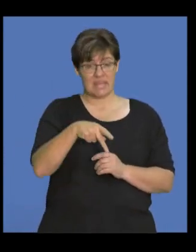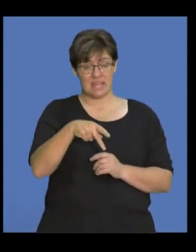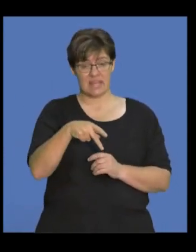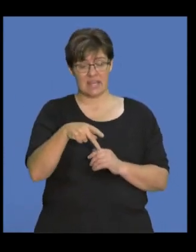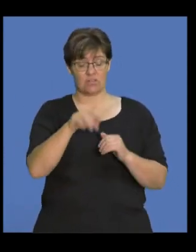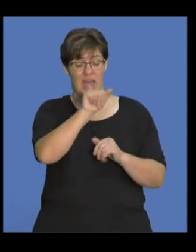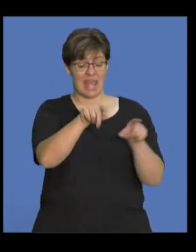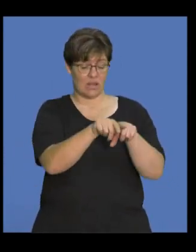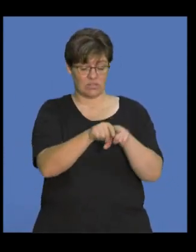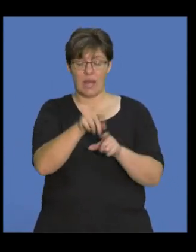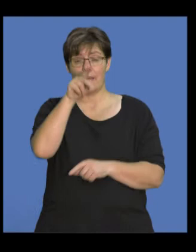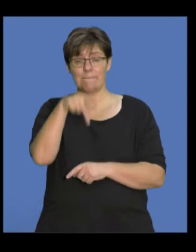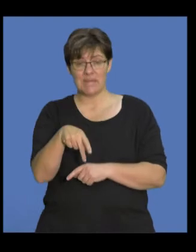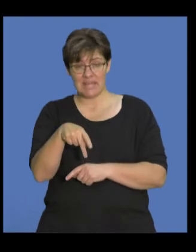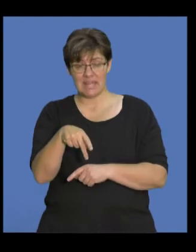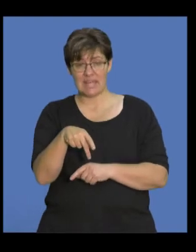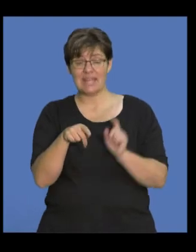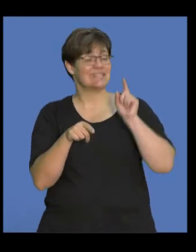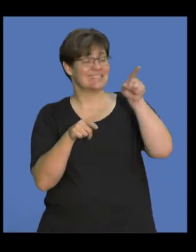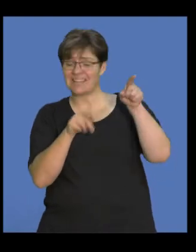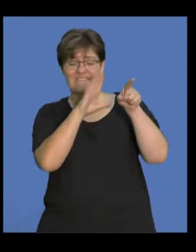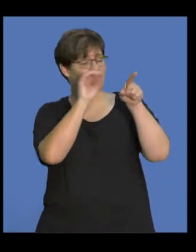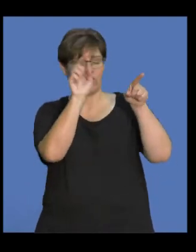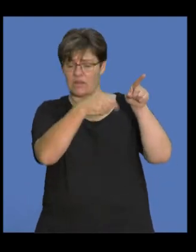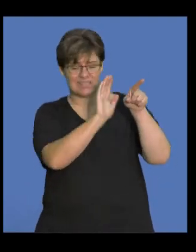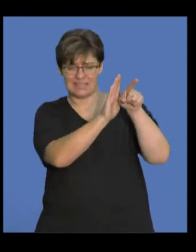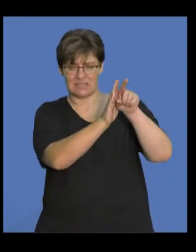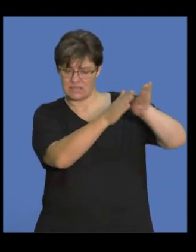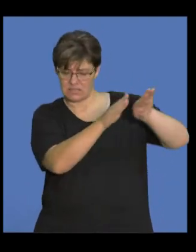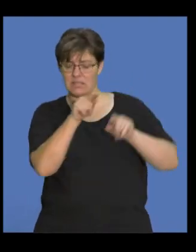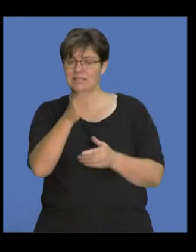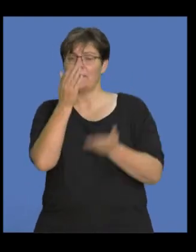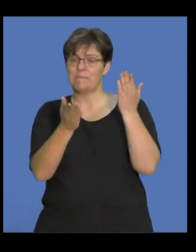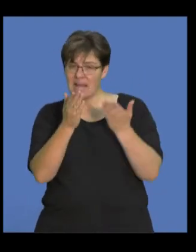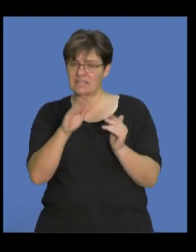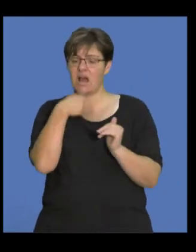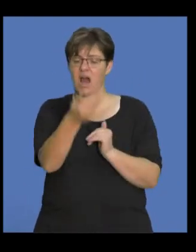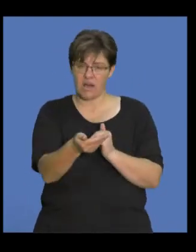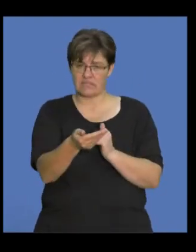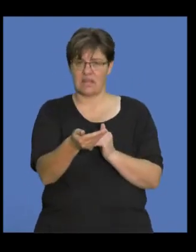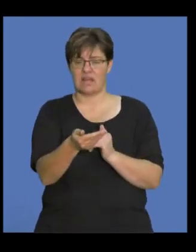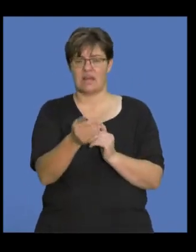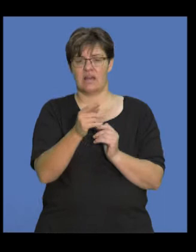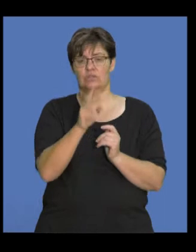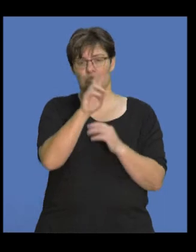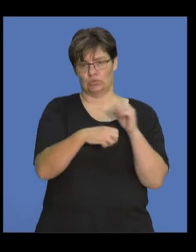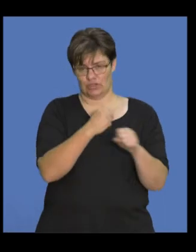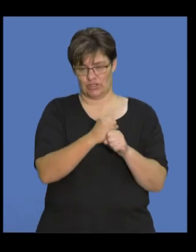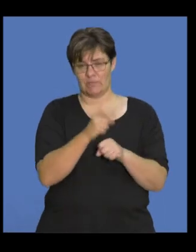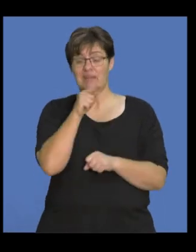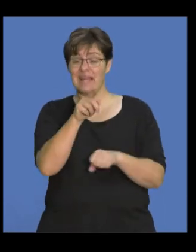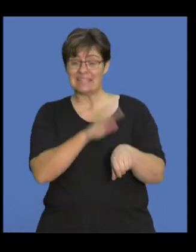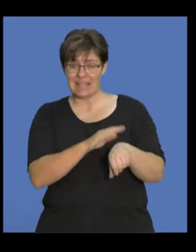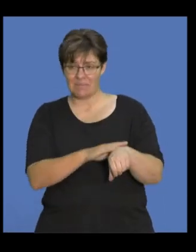it's not going to be the 500,000. It's going to be what the balance is in the bank account at the